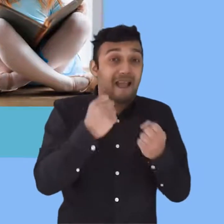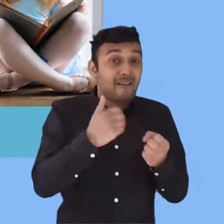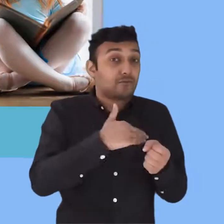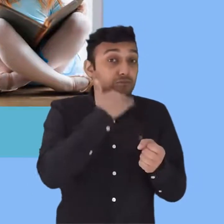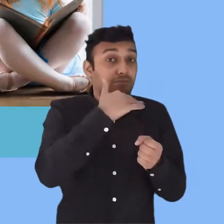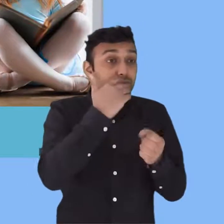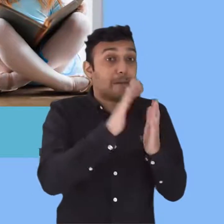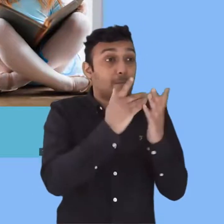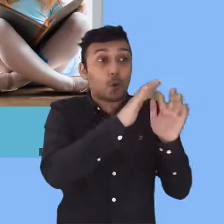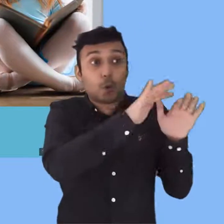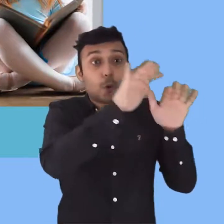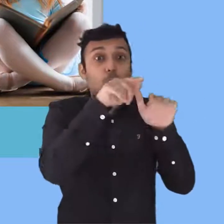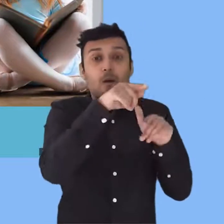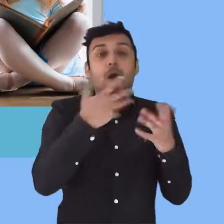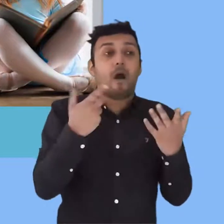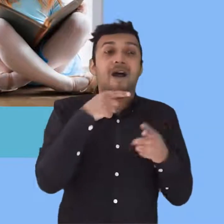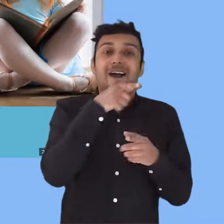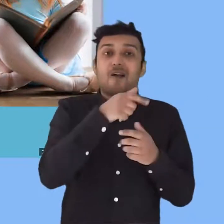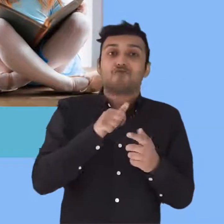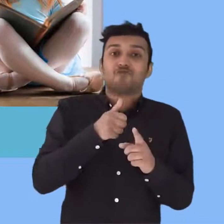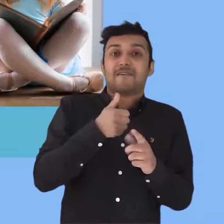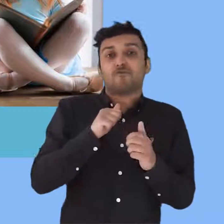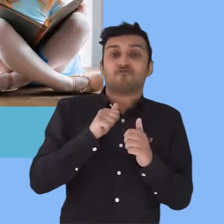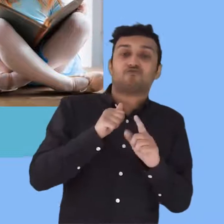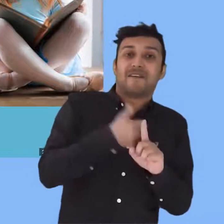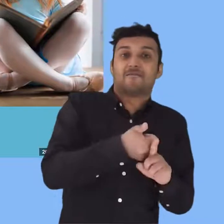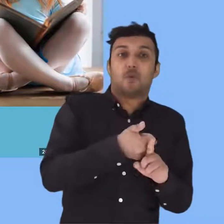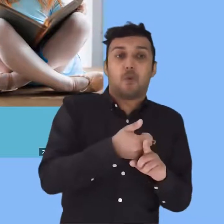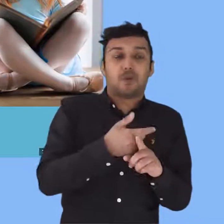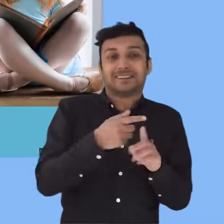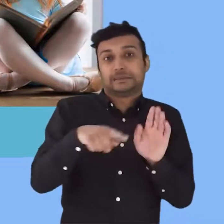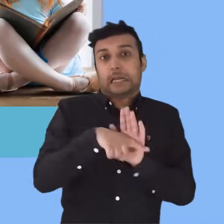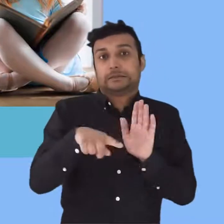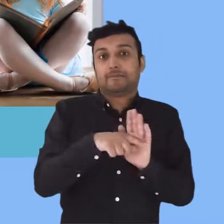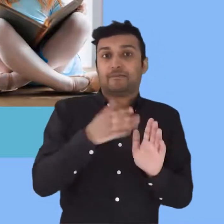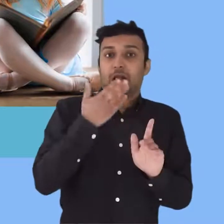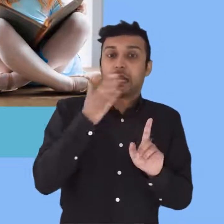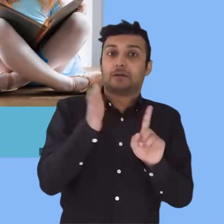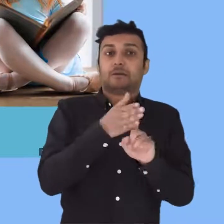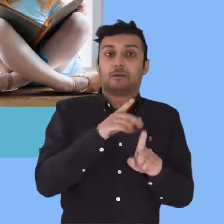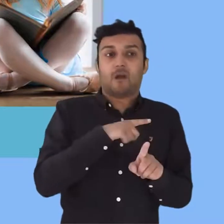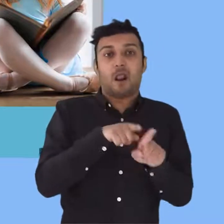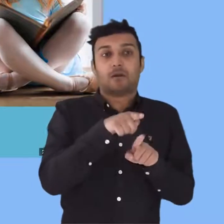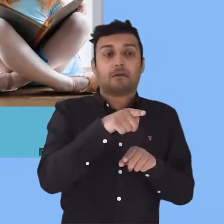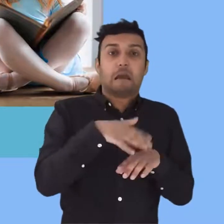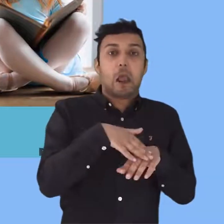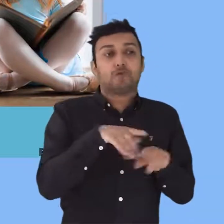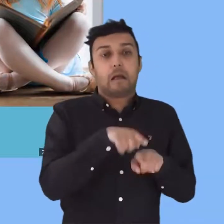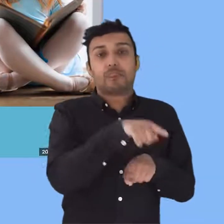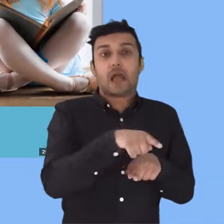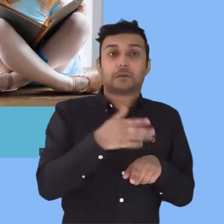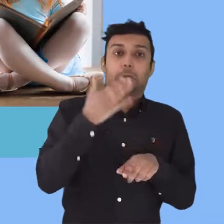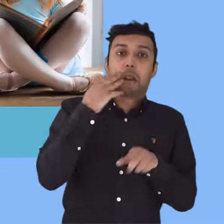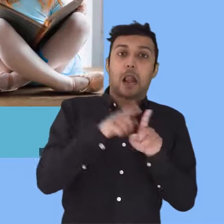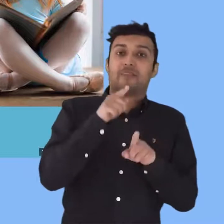reinforce racist and negative stereotypes about children from ethnic minorities. And so it's really